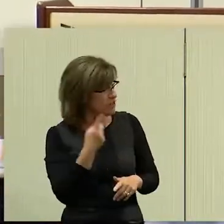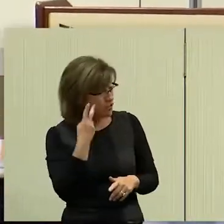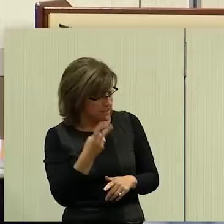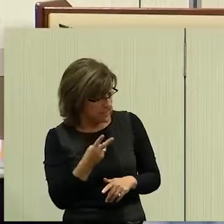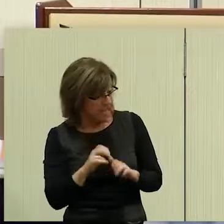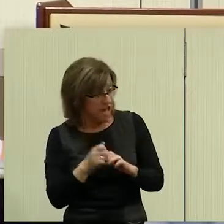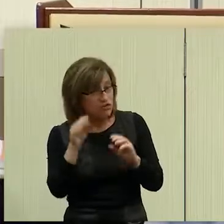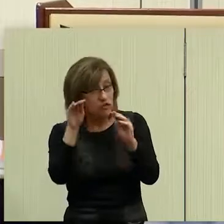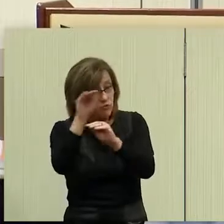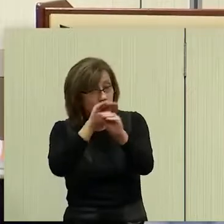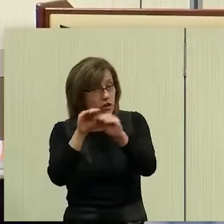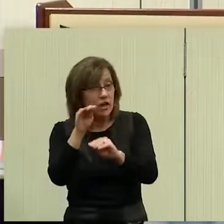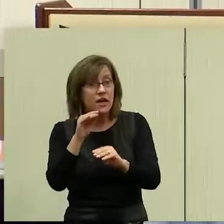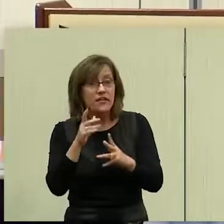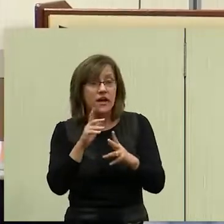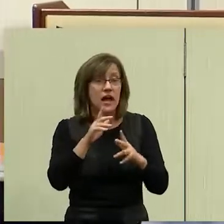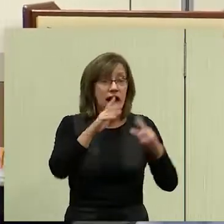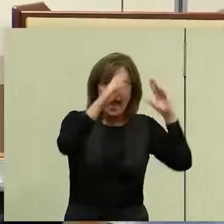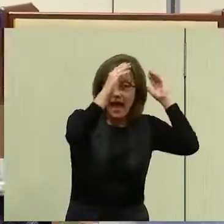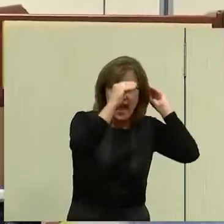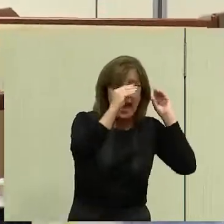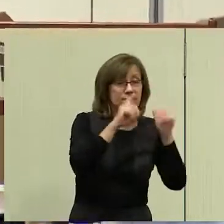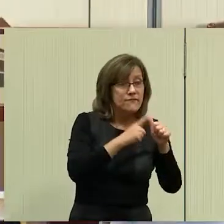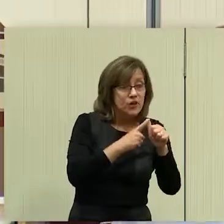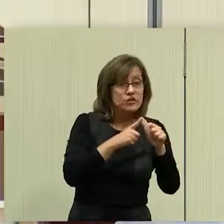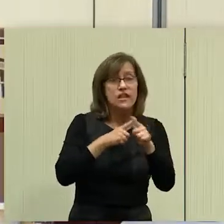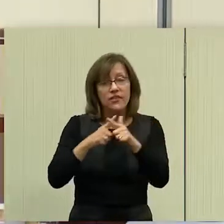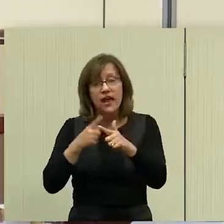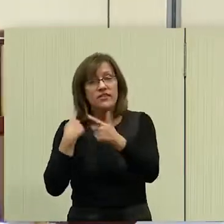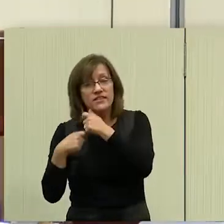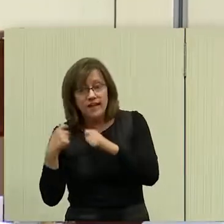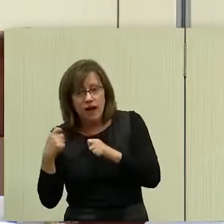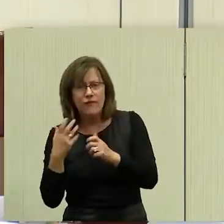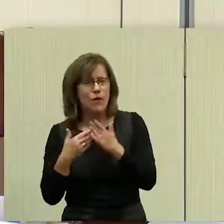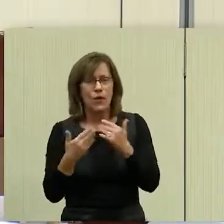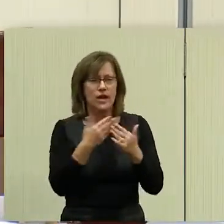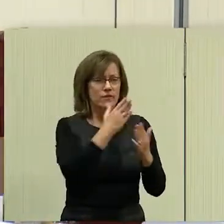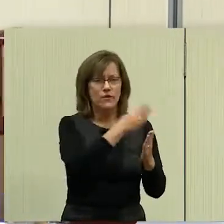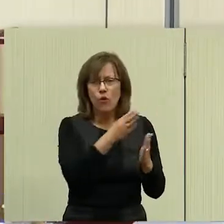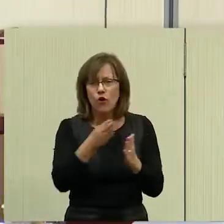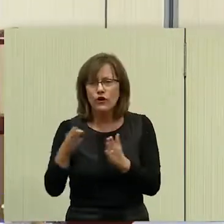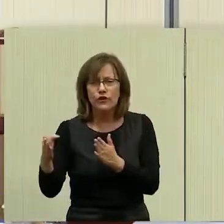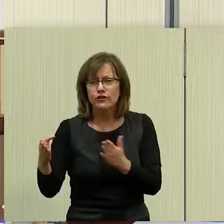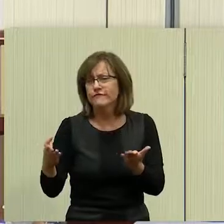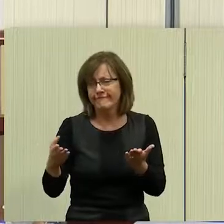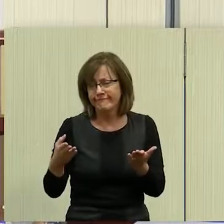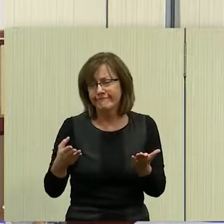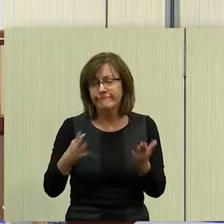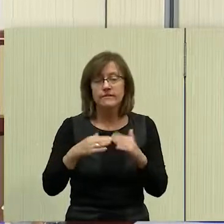liked how you switched the hat first, then the scarf, or whatever the order was. Yep, what else?